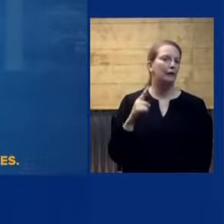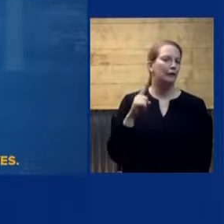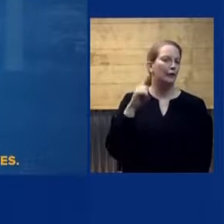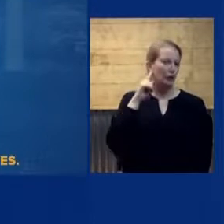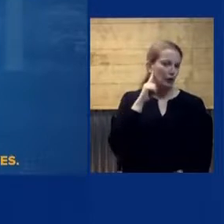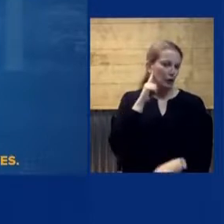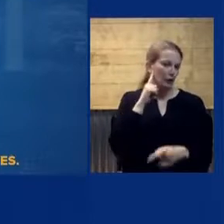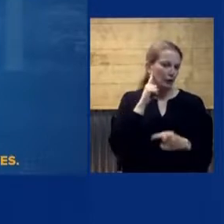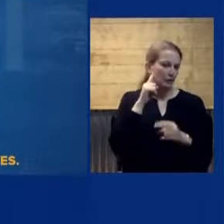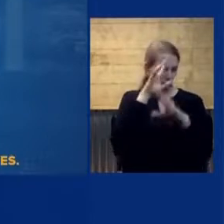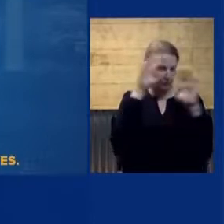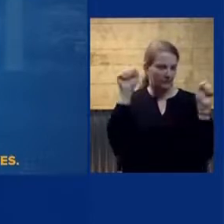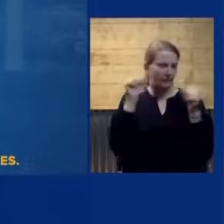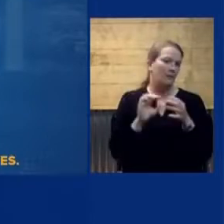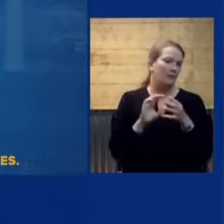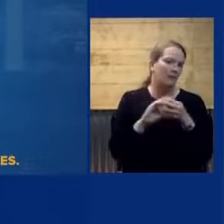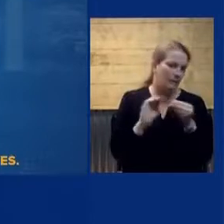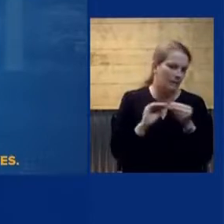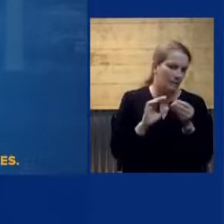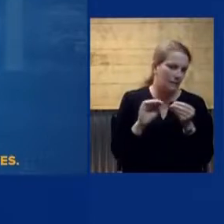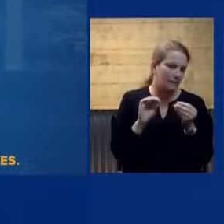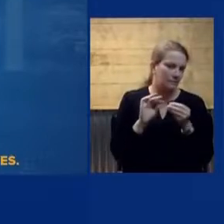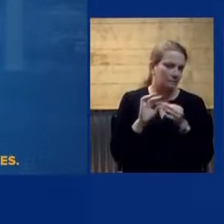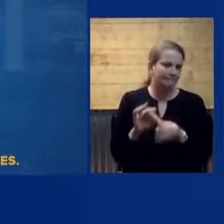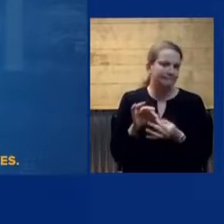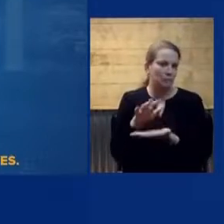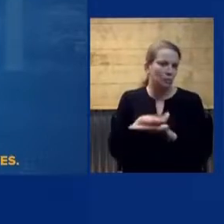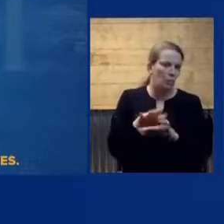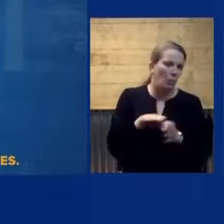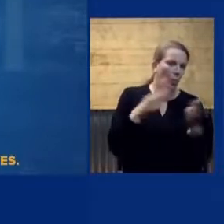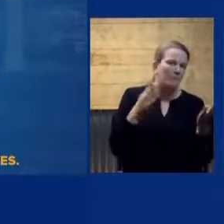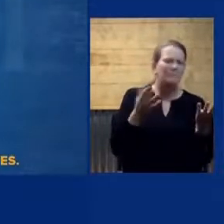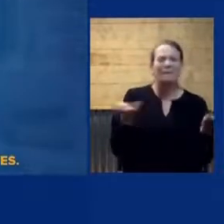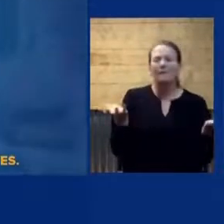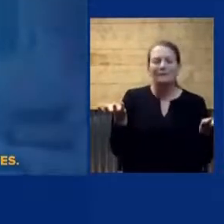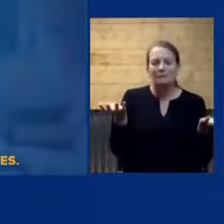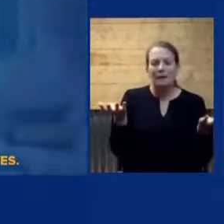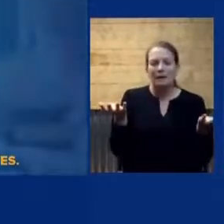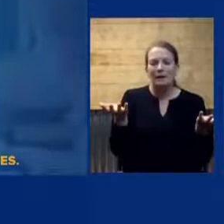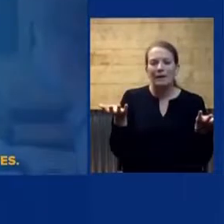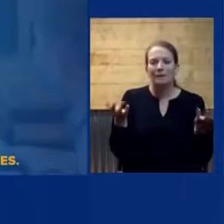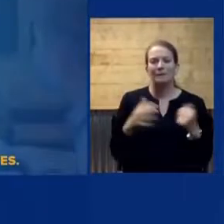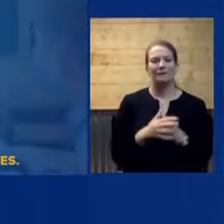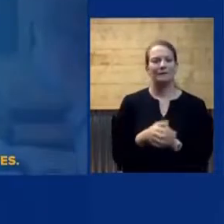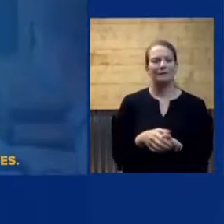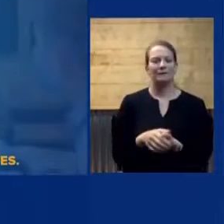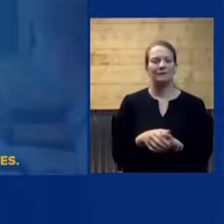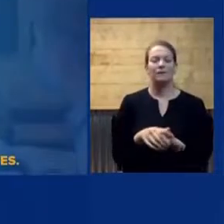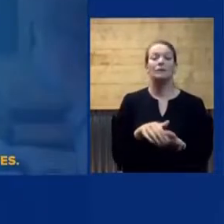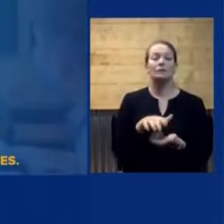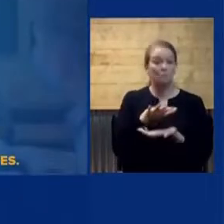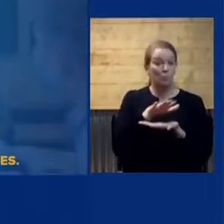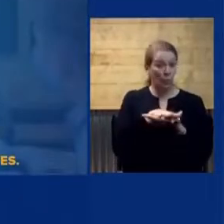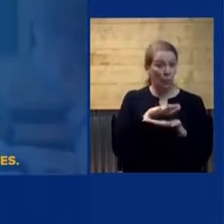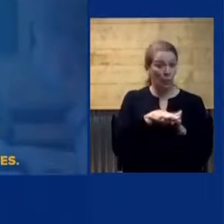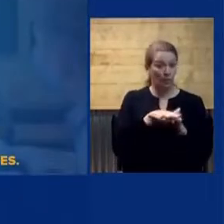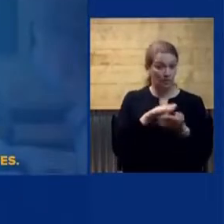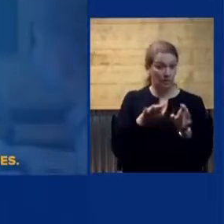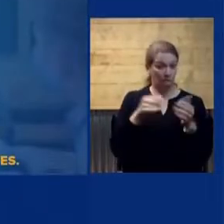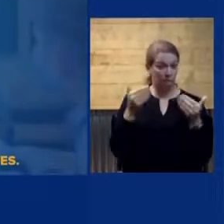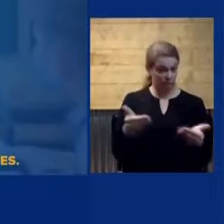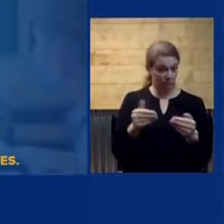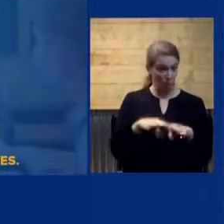on schools, but this has been there, done that, right? School reopenings are a state